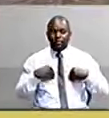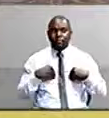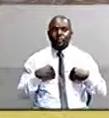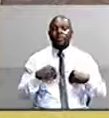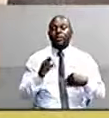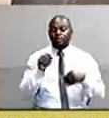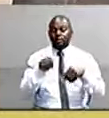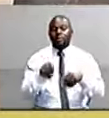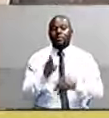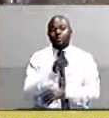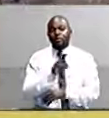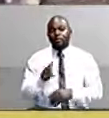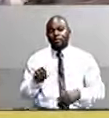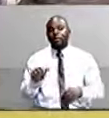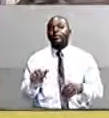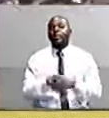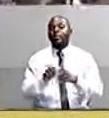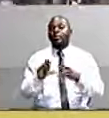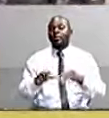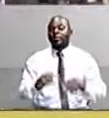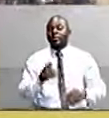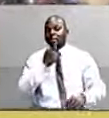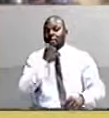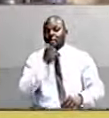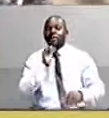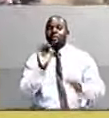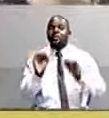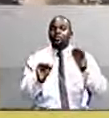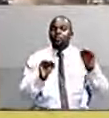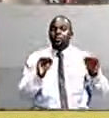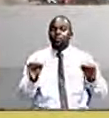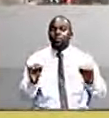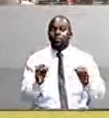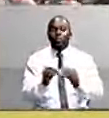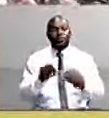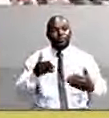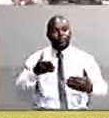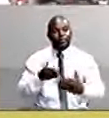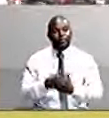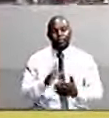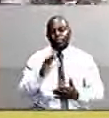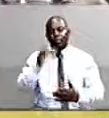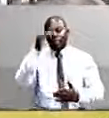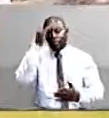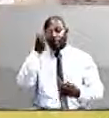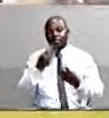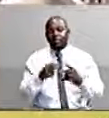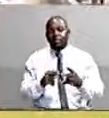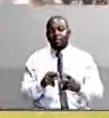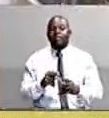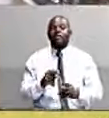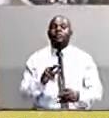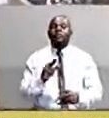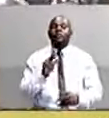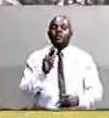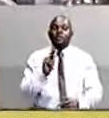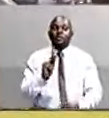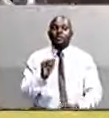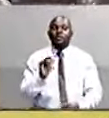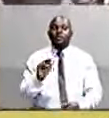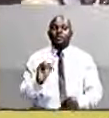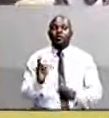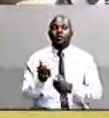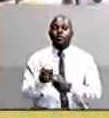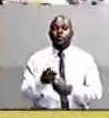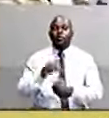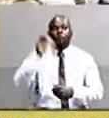early this week, MP Robert Chagulanyi's consultation meetings were all blocked by police, starting with Chadondo East constituency, Gulu and